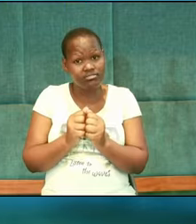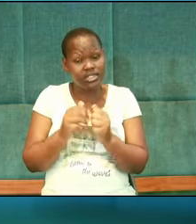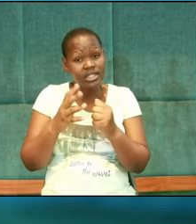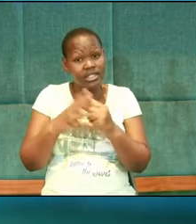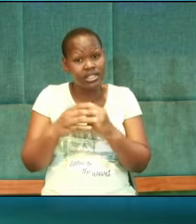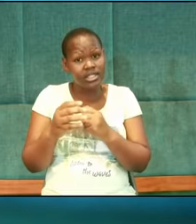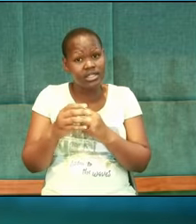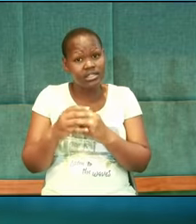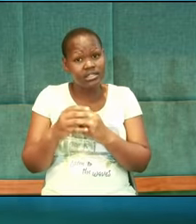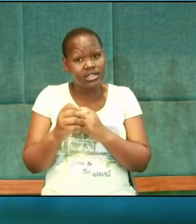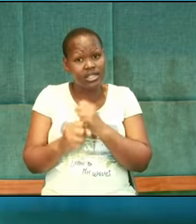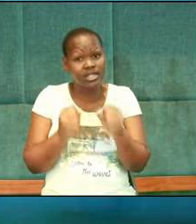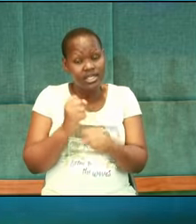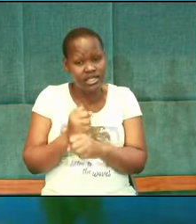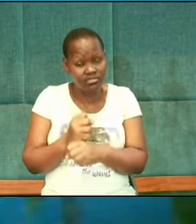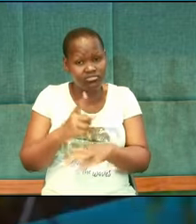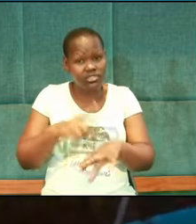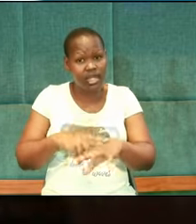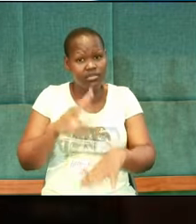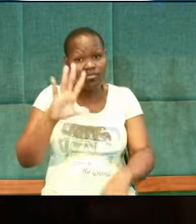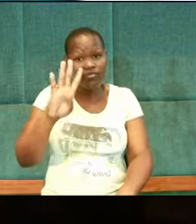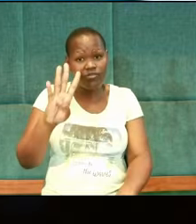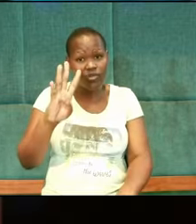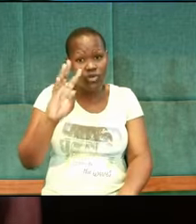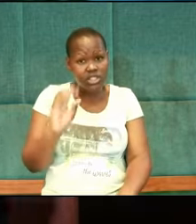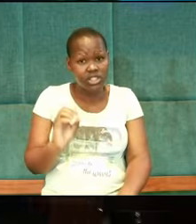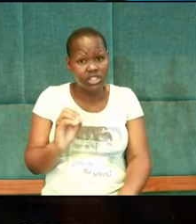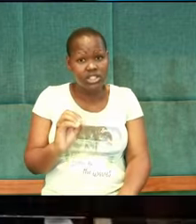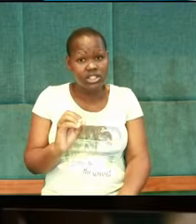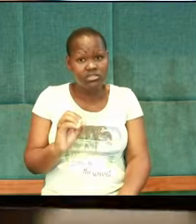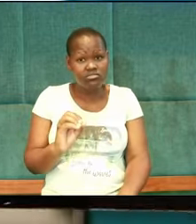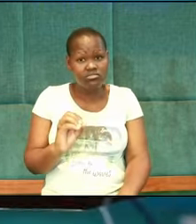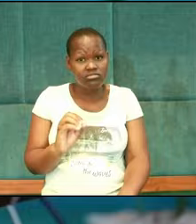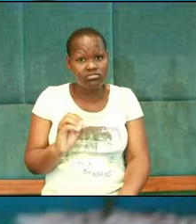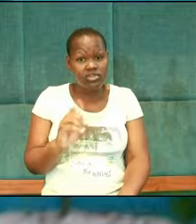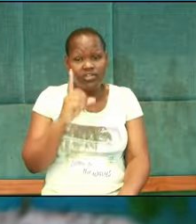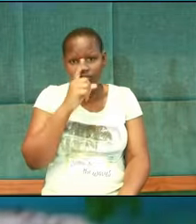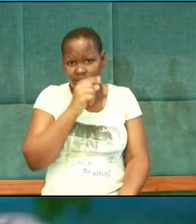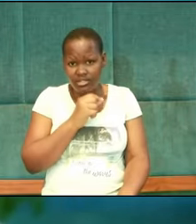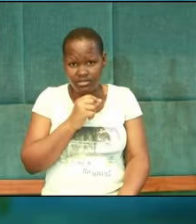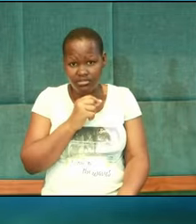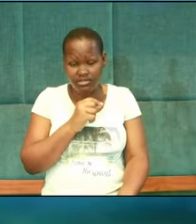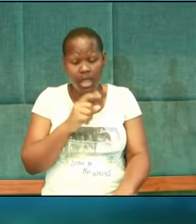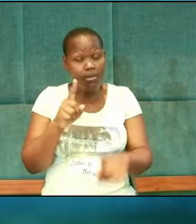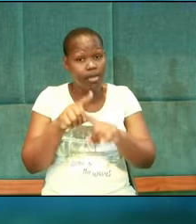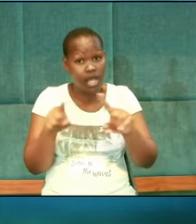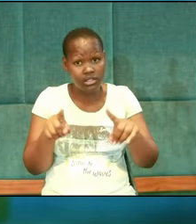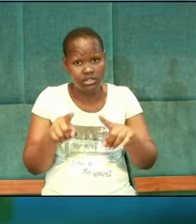40, he retired. At 19, an African-year-old boy is thinking about sex.